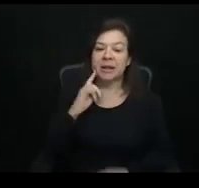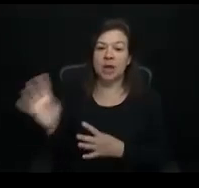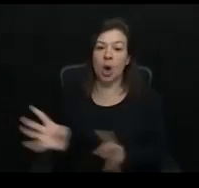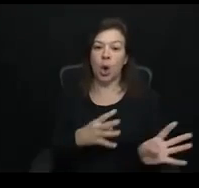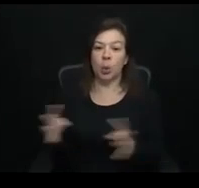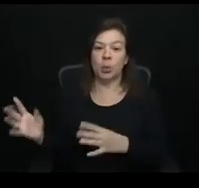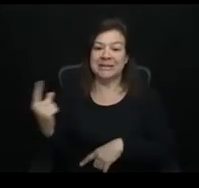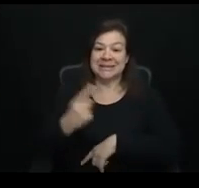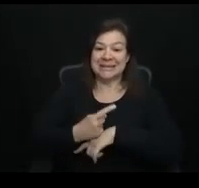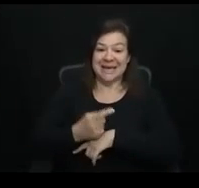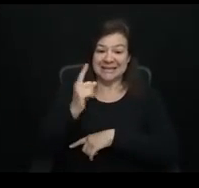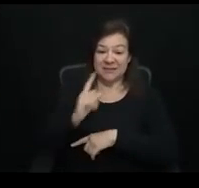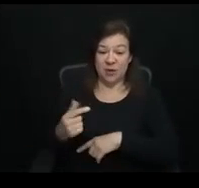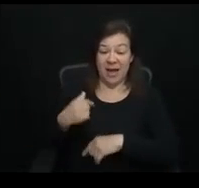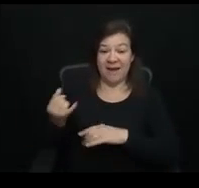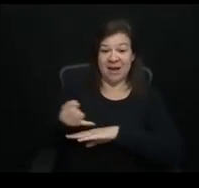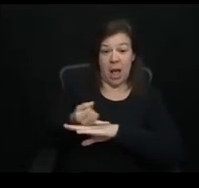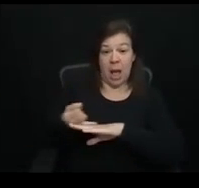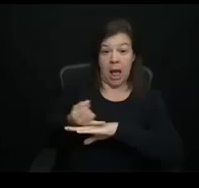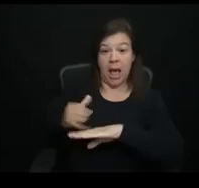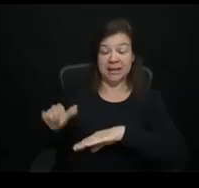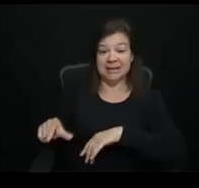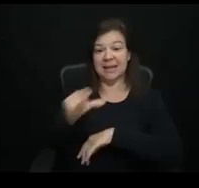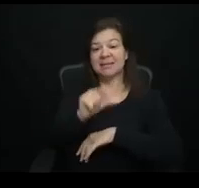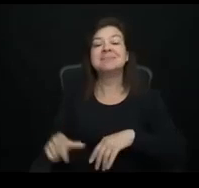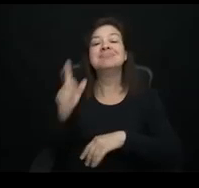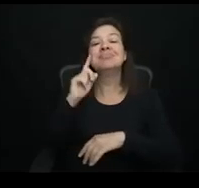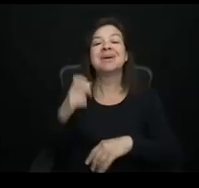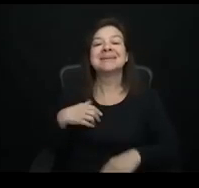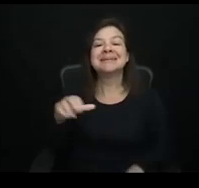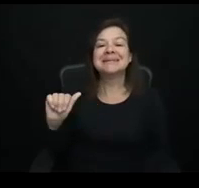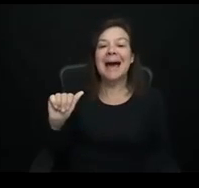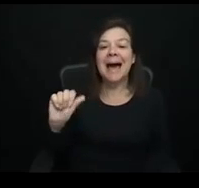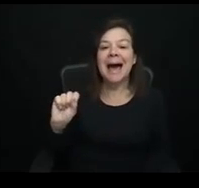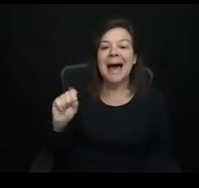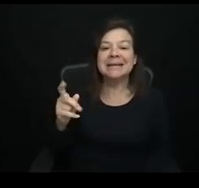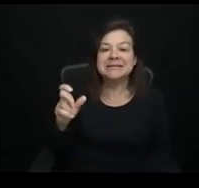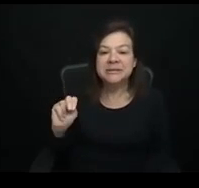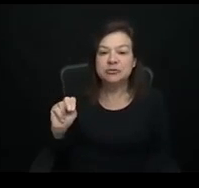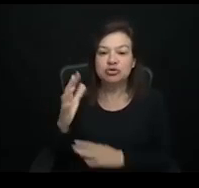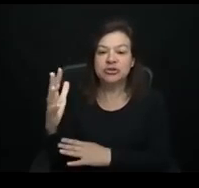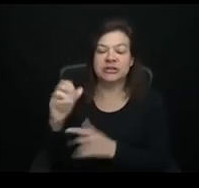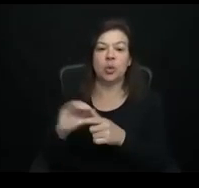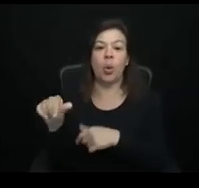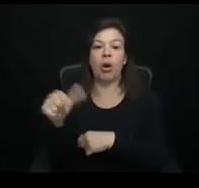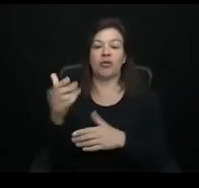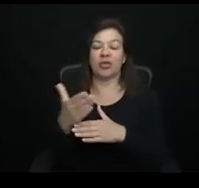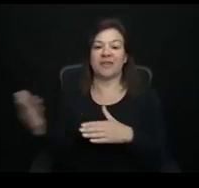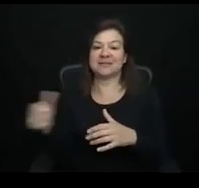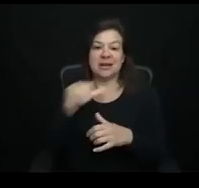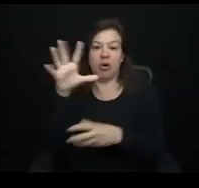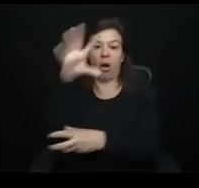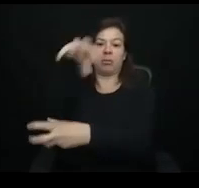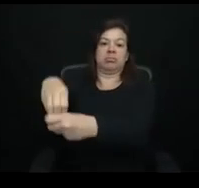island like this, a green island that's this big, it's because it's aspen or some other vegetation that got out of the wind and